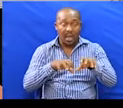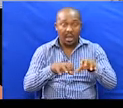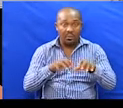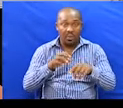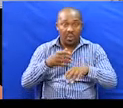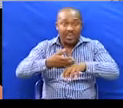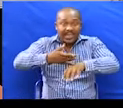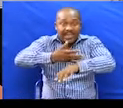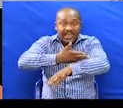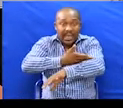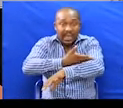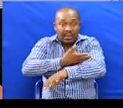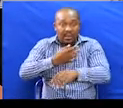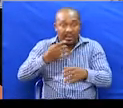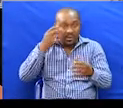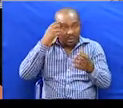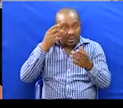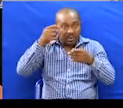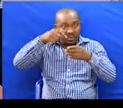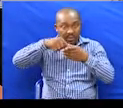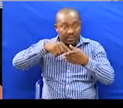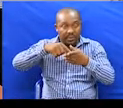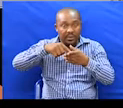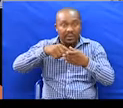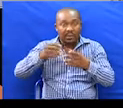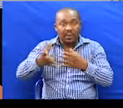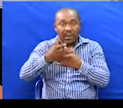it consists of what's so-called